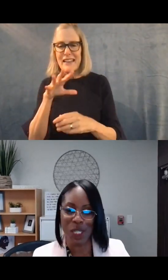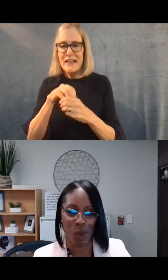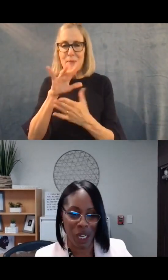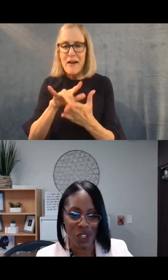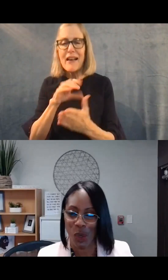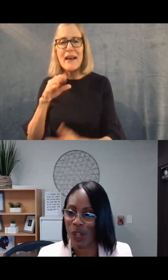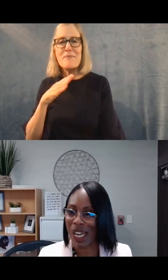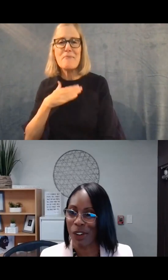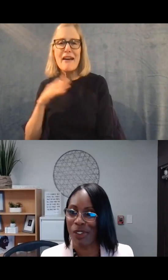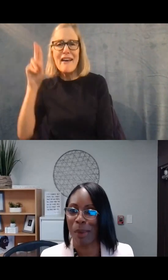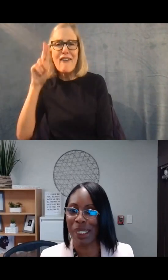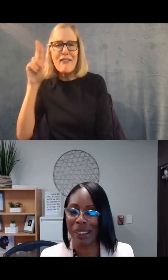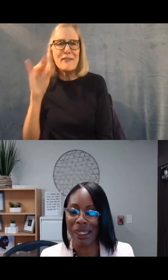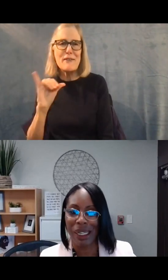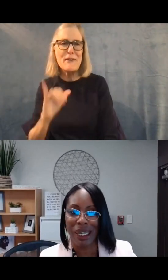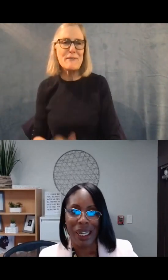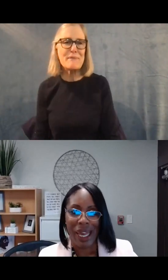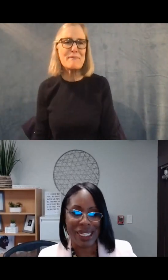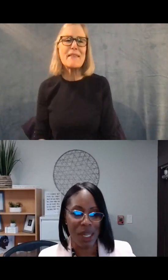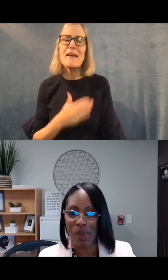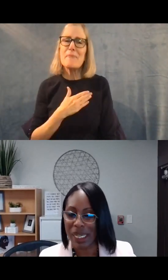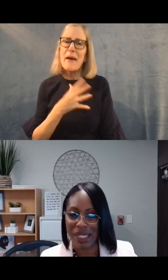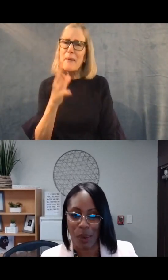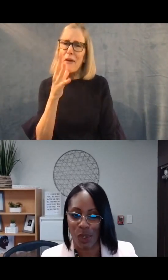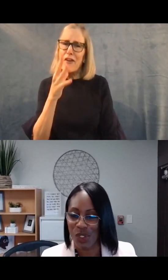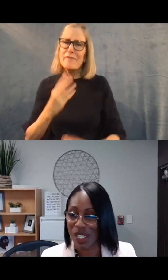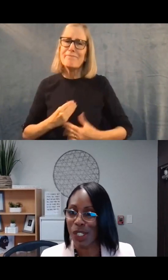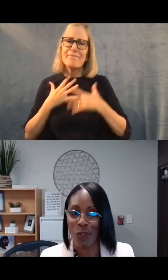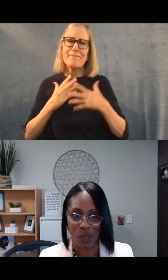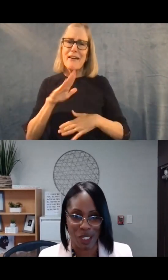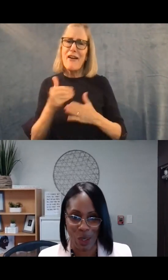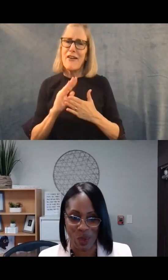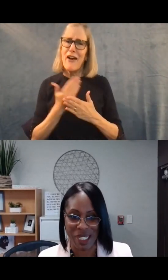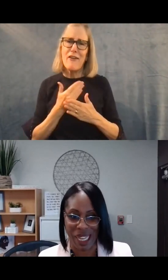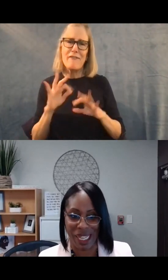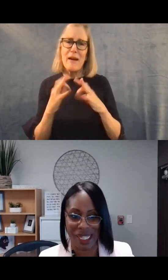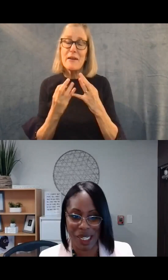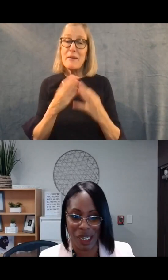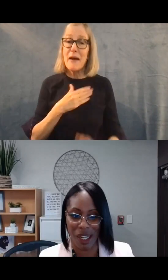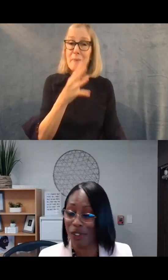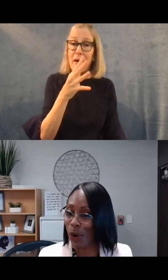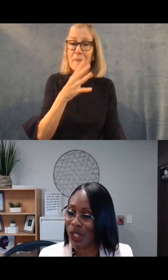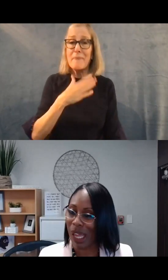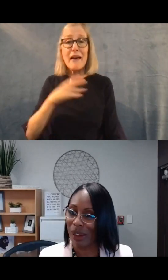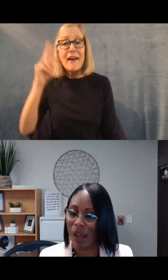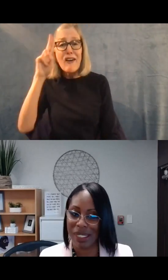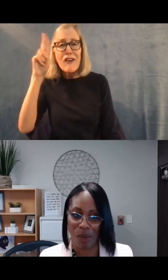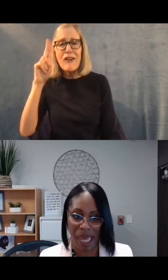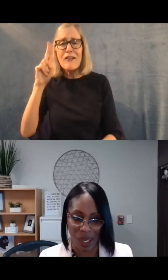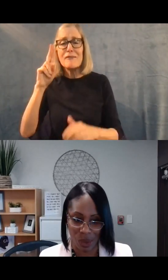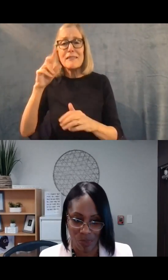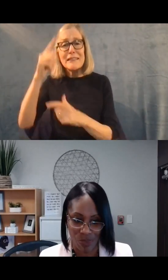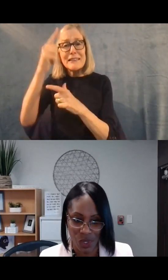an inspiration to our entire family. As siblings, they were just so very close. And unfortunately, they lost